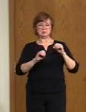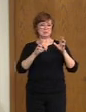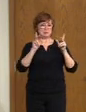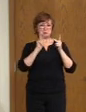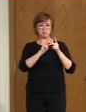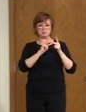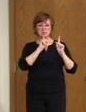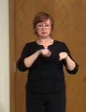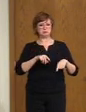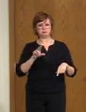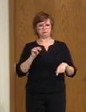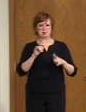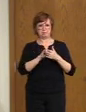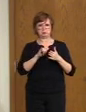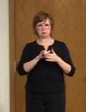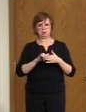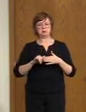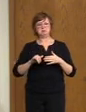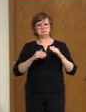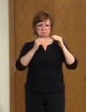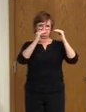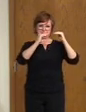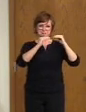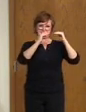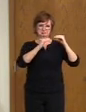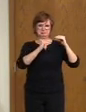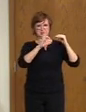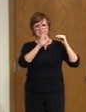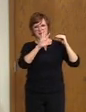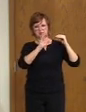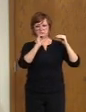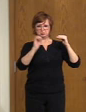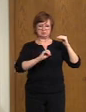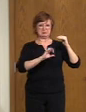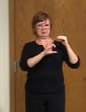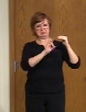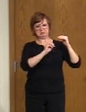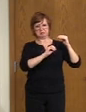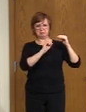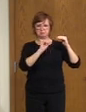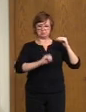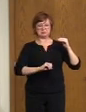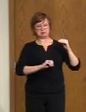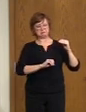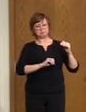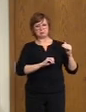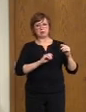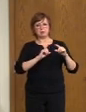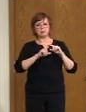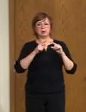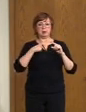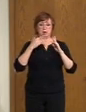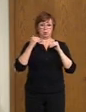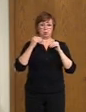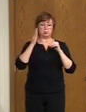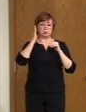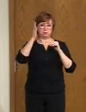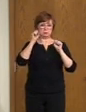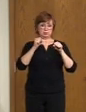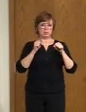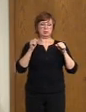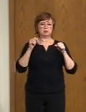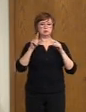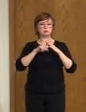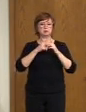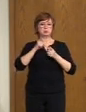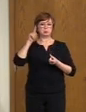long the effectiveness is. But obviously, we'll monitor all those things, and hopefully we can start relaxing some of the measures as